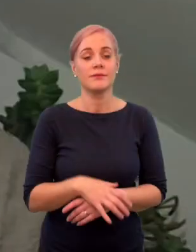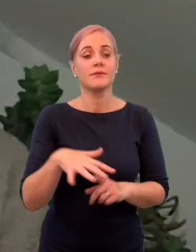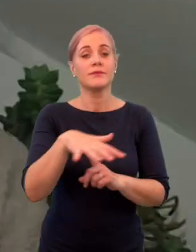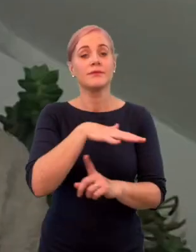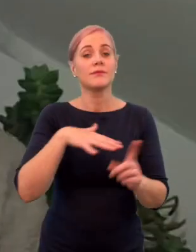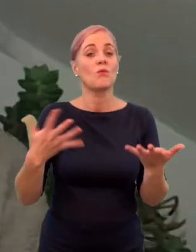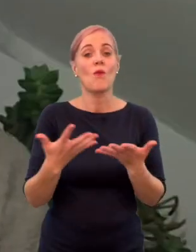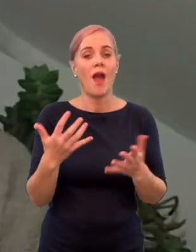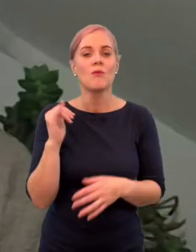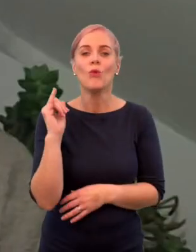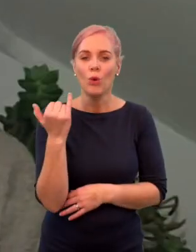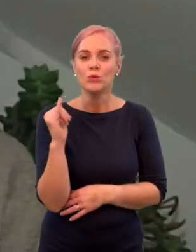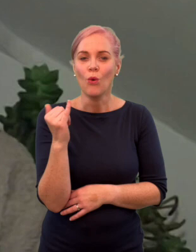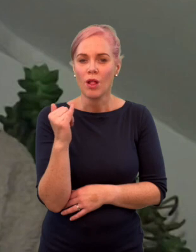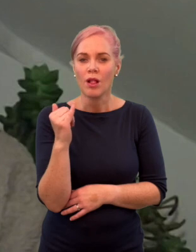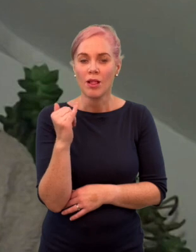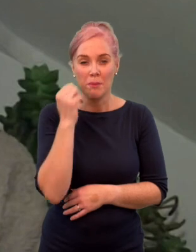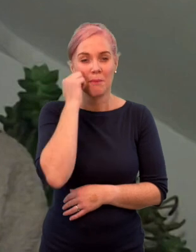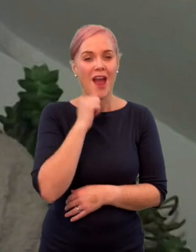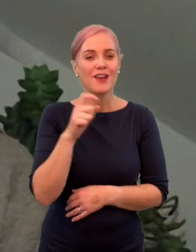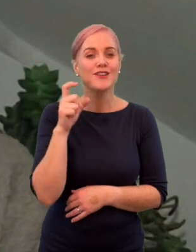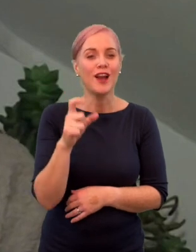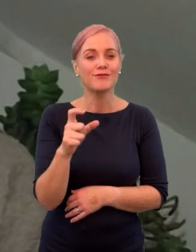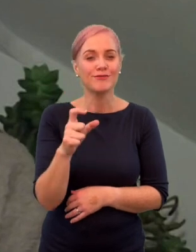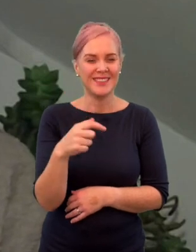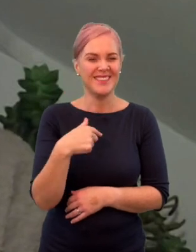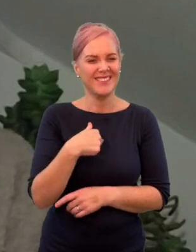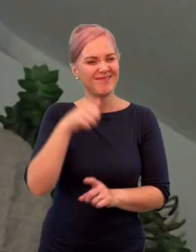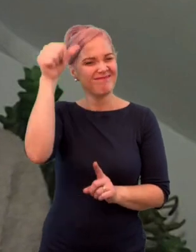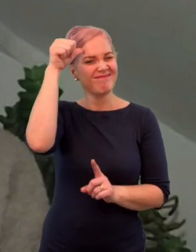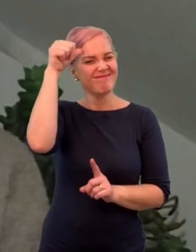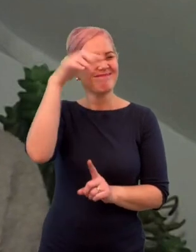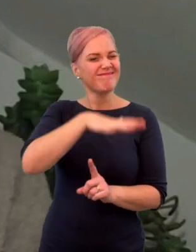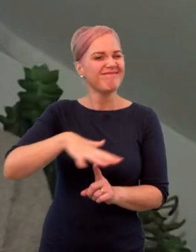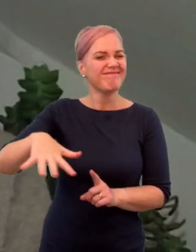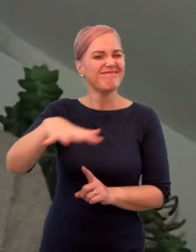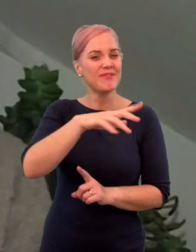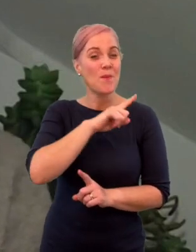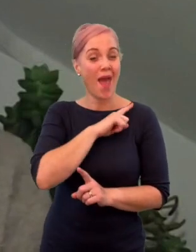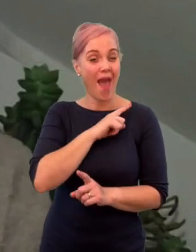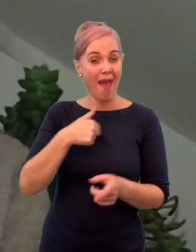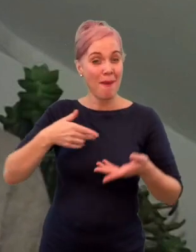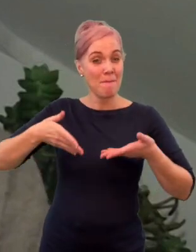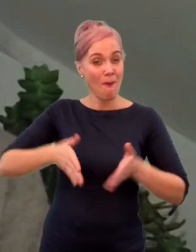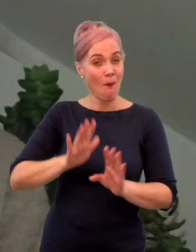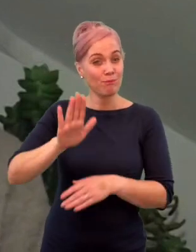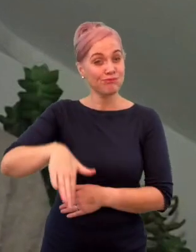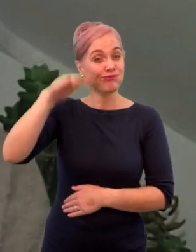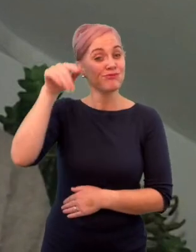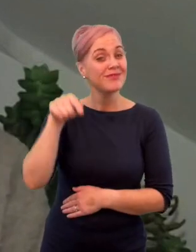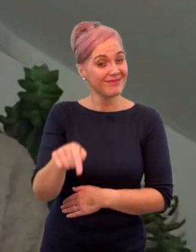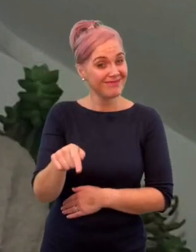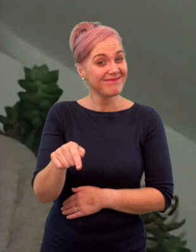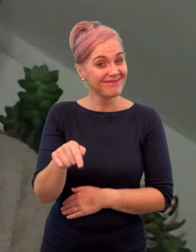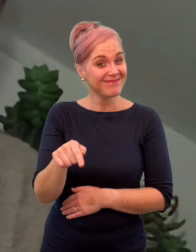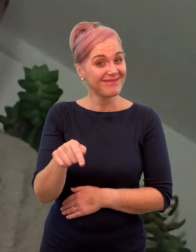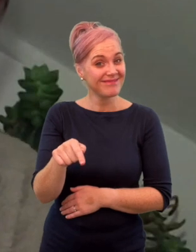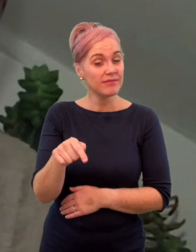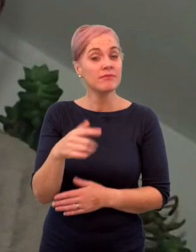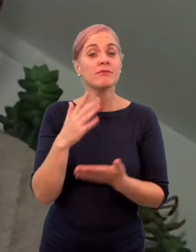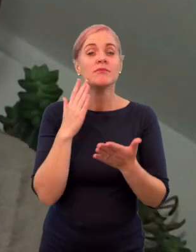The place set in Walsall, so it's the Black Country, which is a place that I'm familiar with because I was born and raised there,